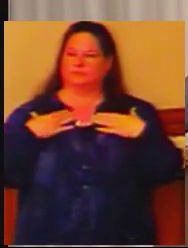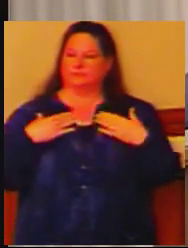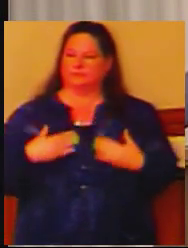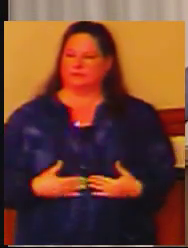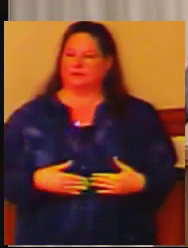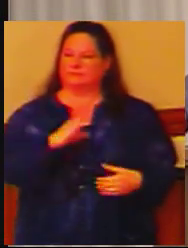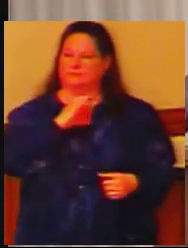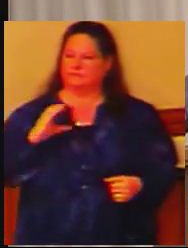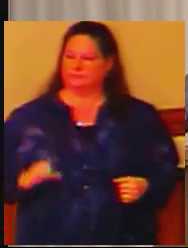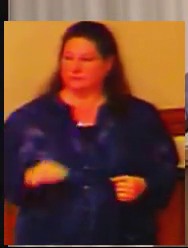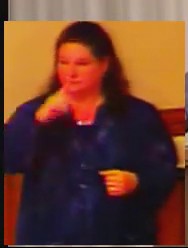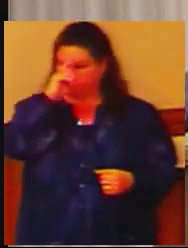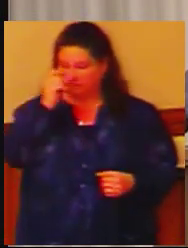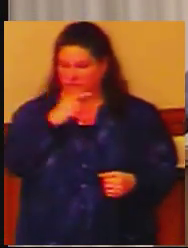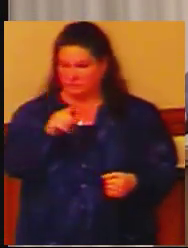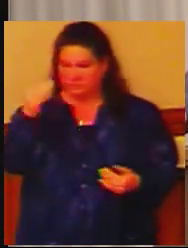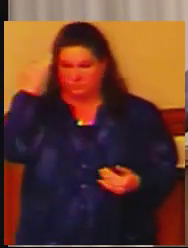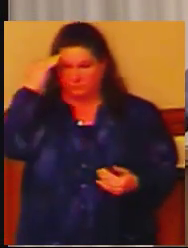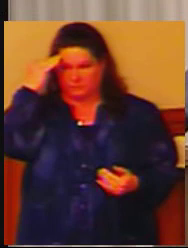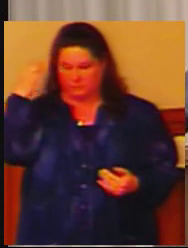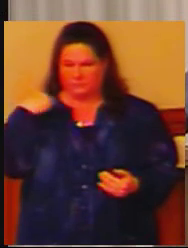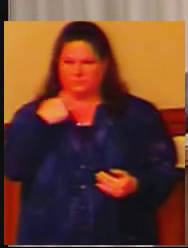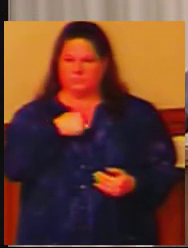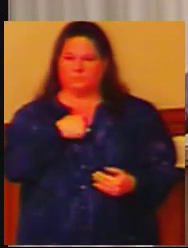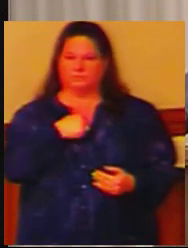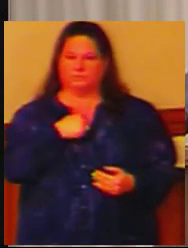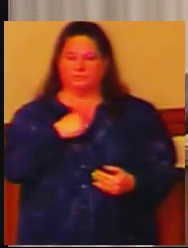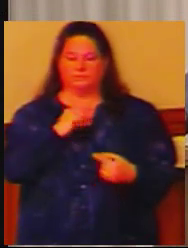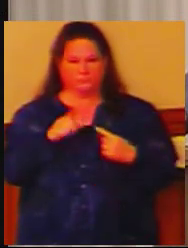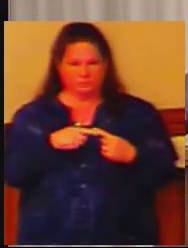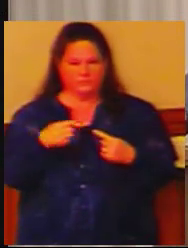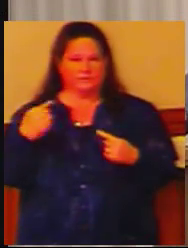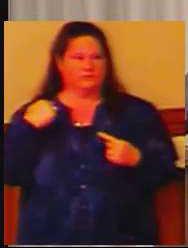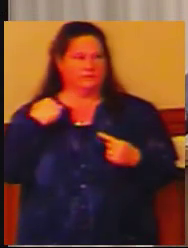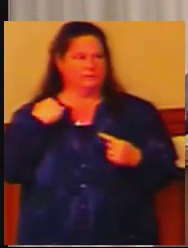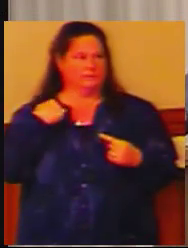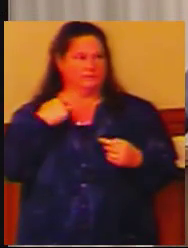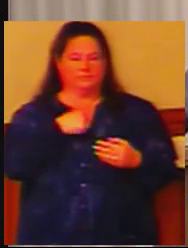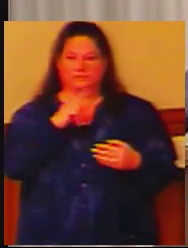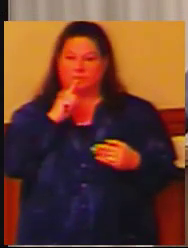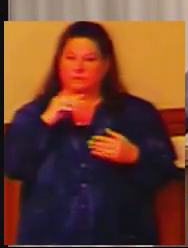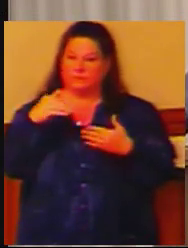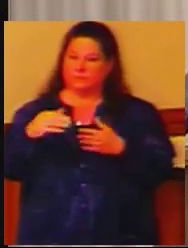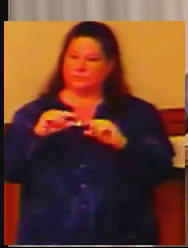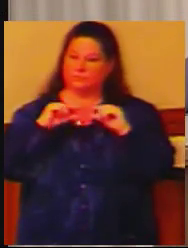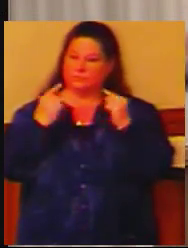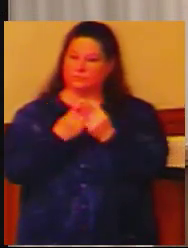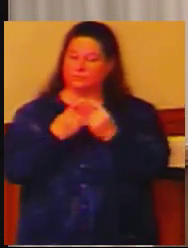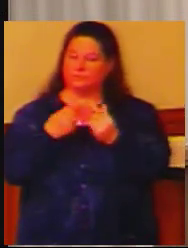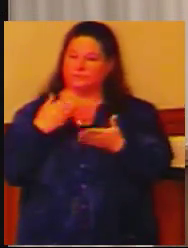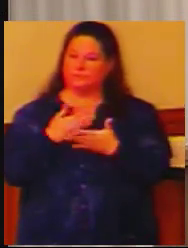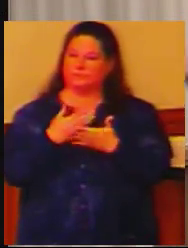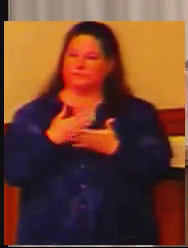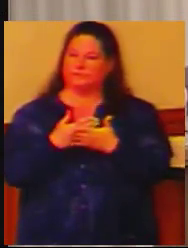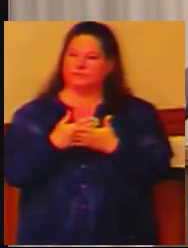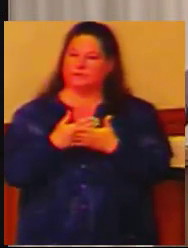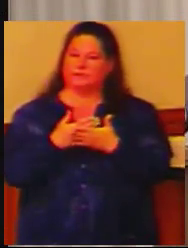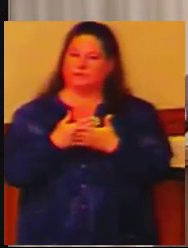Christ. Because as you know, we do, when we are a group of